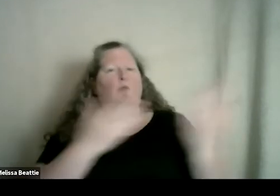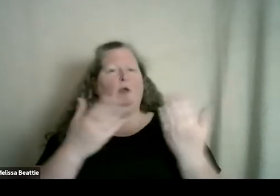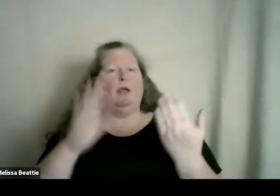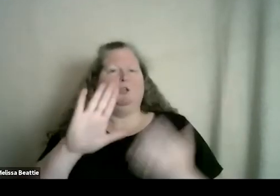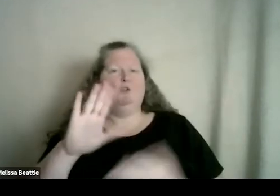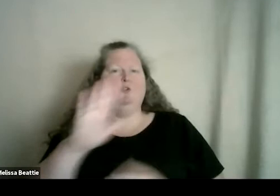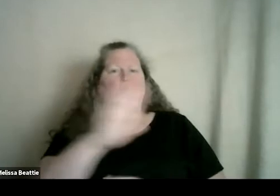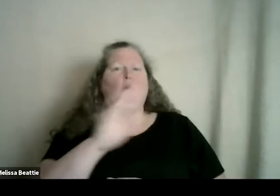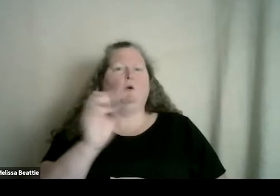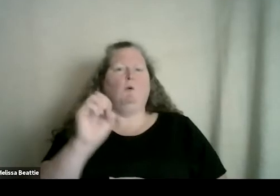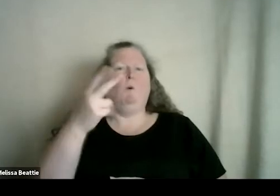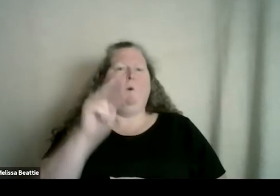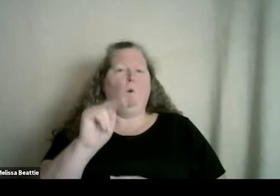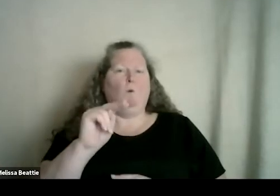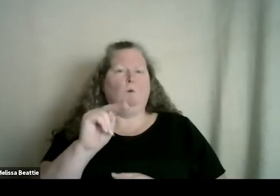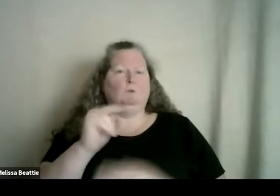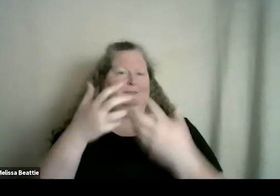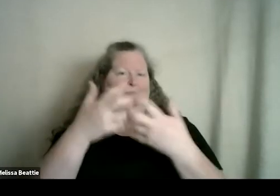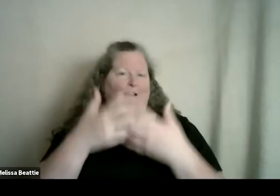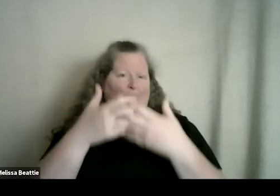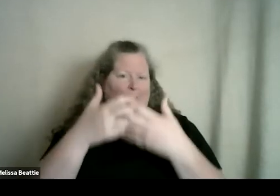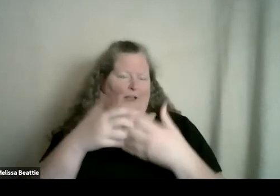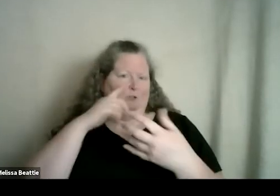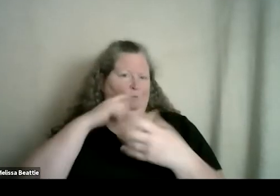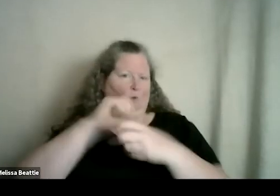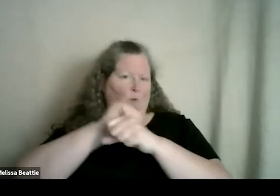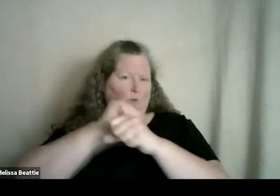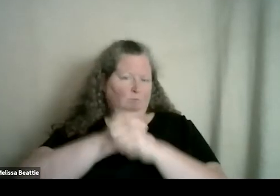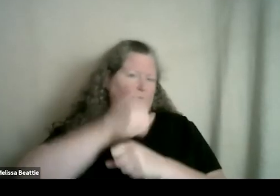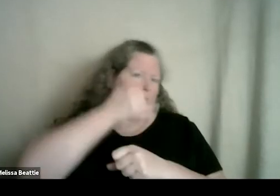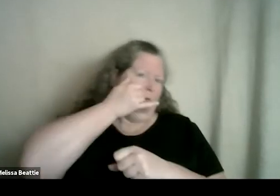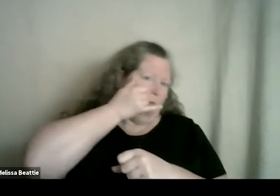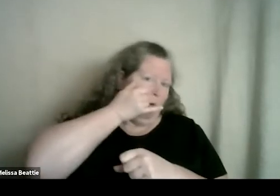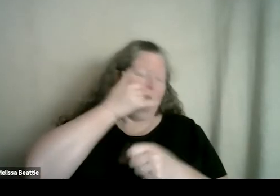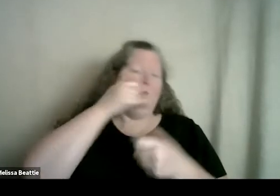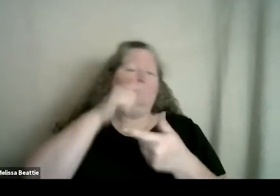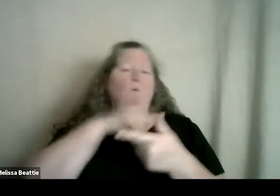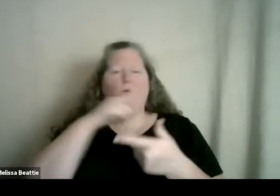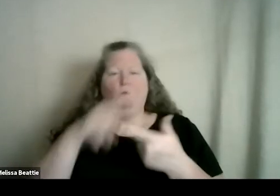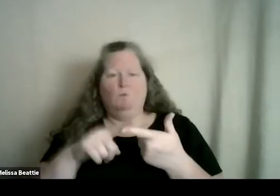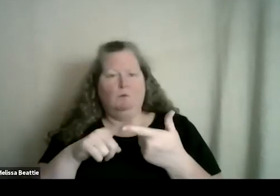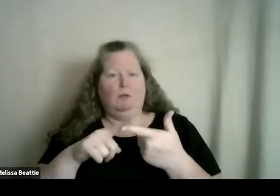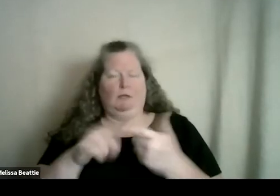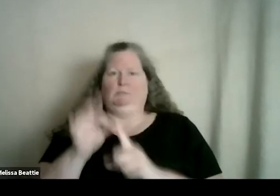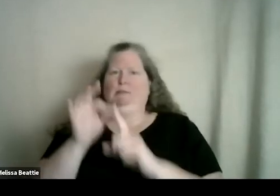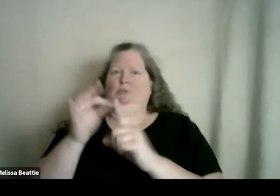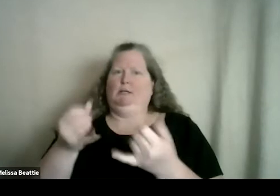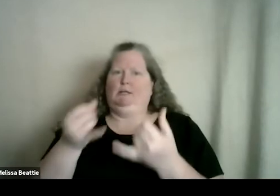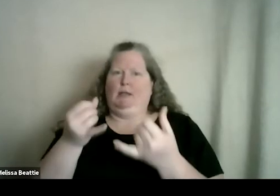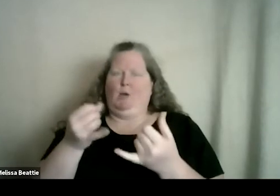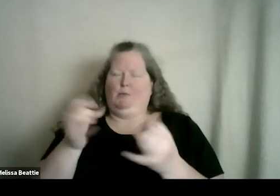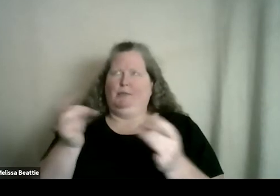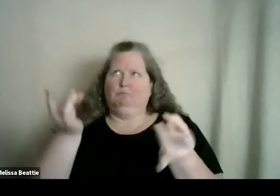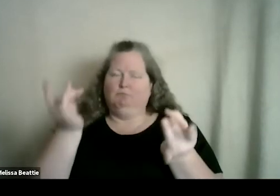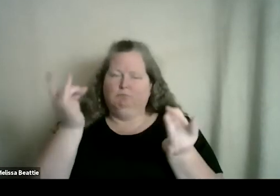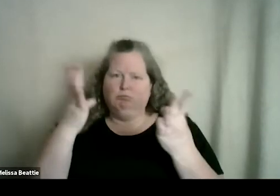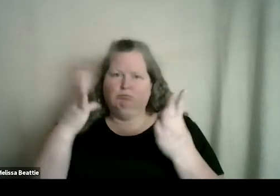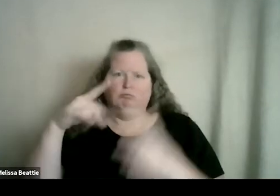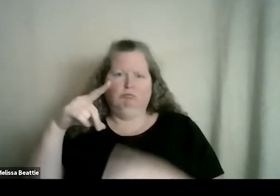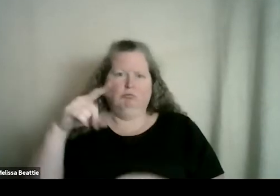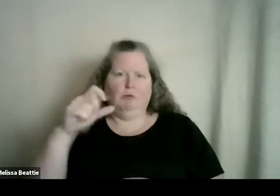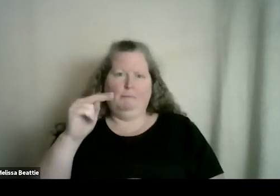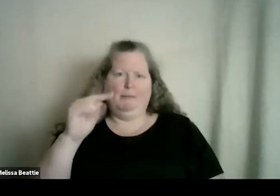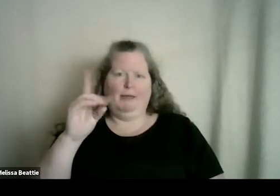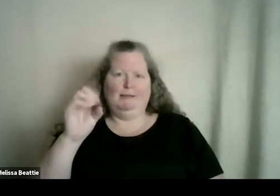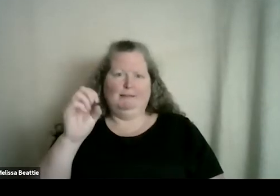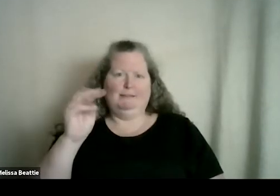right? So you bring your own phone at work, and especially now with this horrible pandemic that has been plaguing the world,